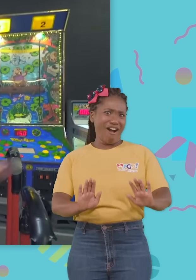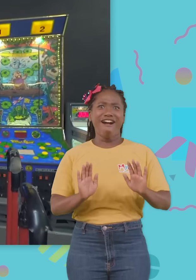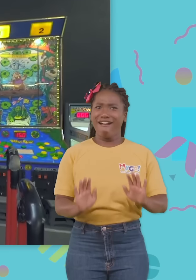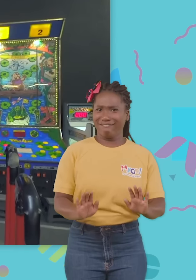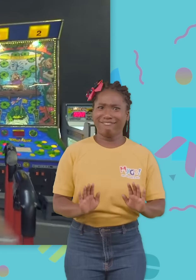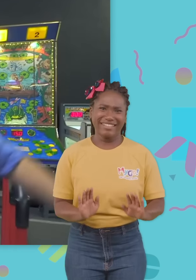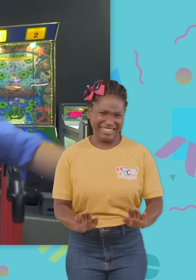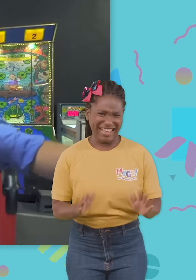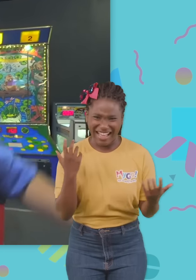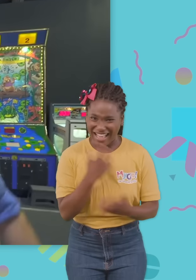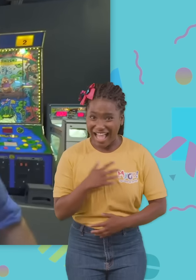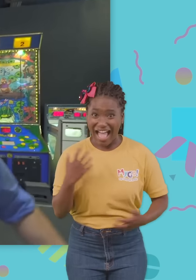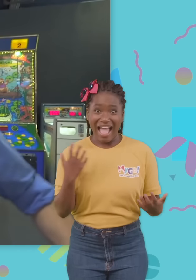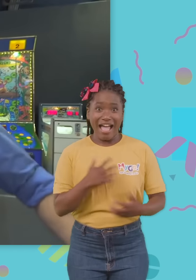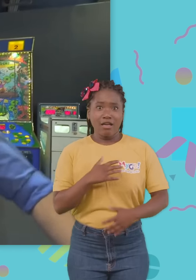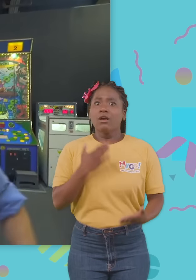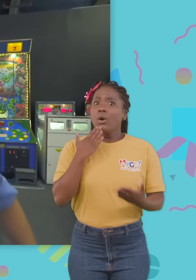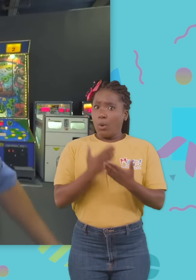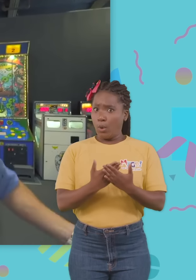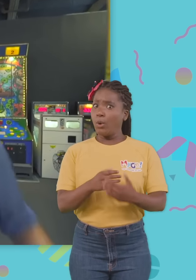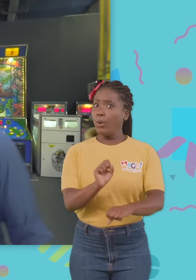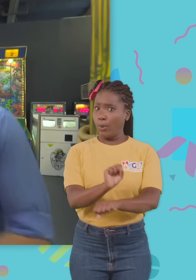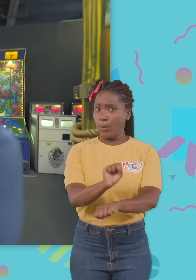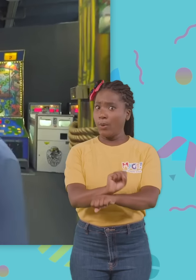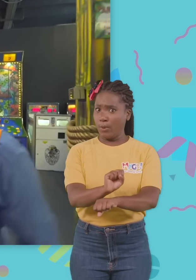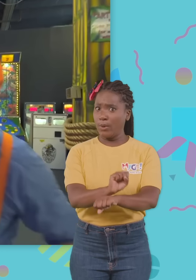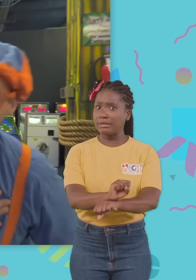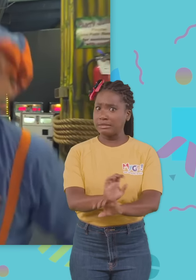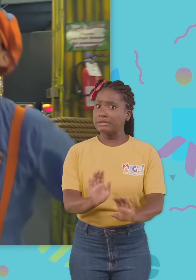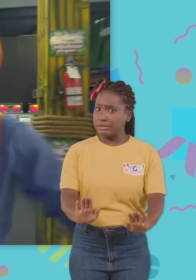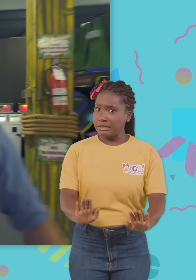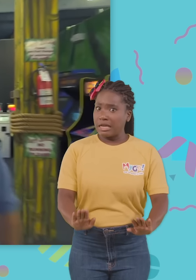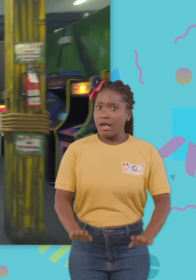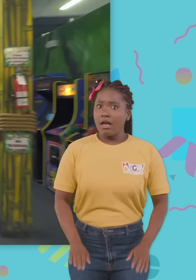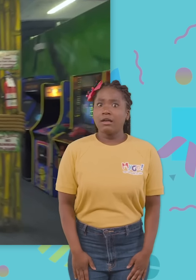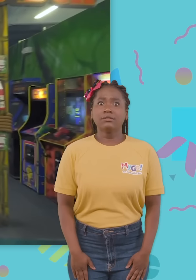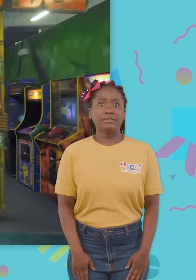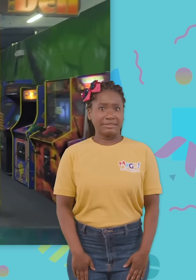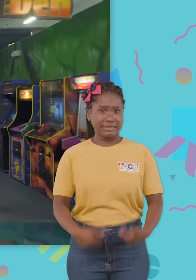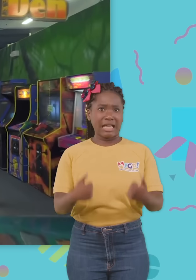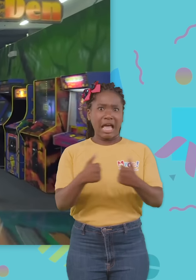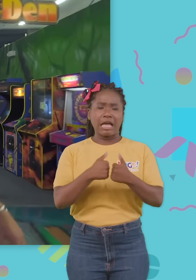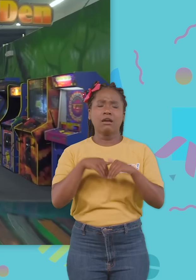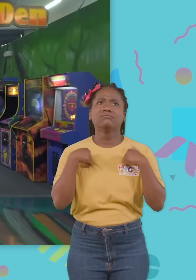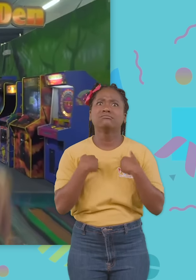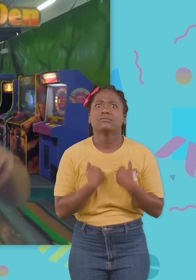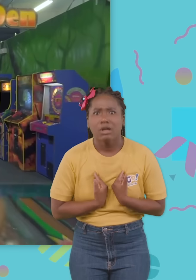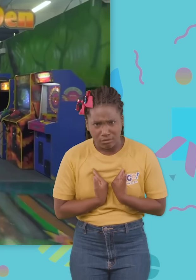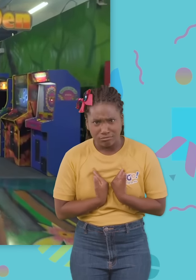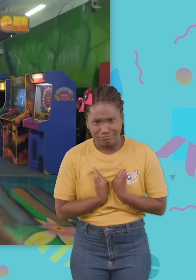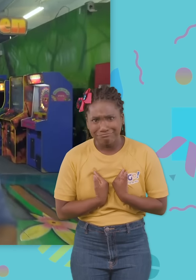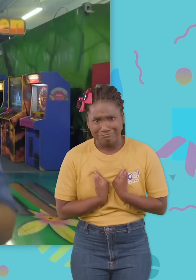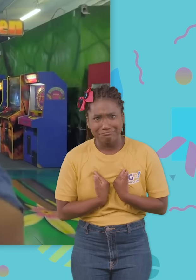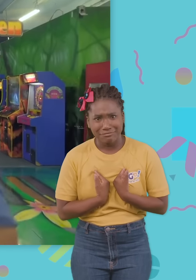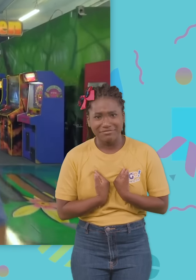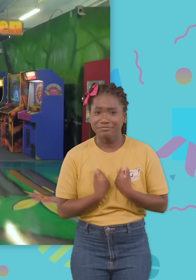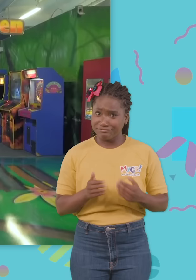Whoa! Oh, good job! Woo! Oh, that was so tiring!